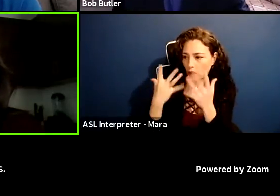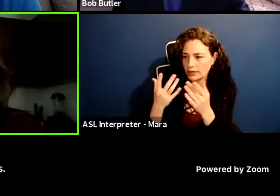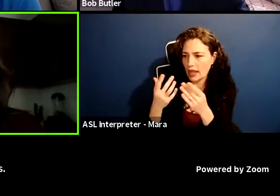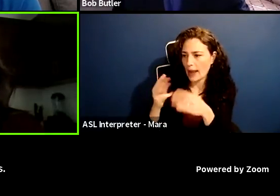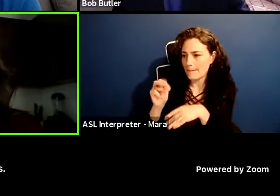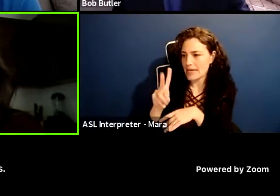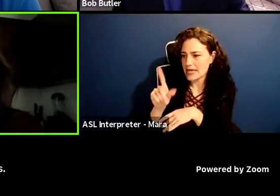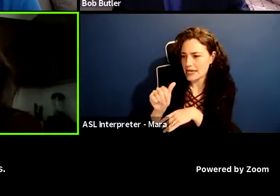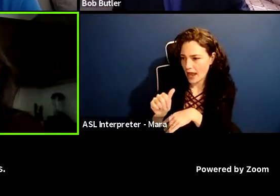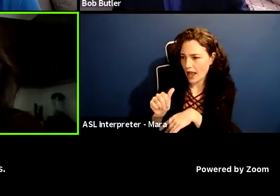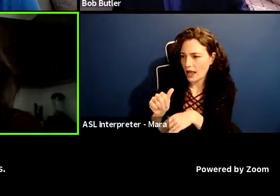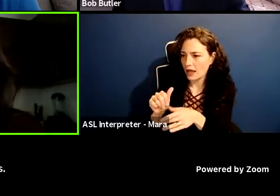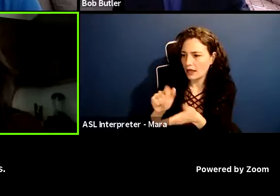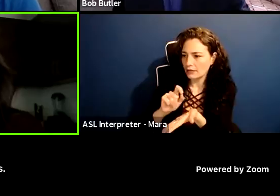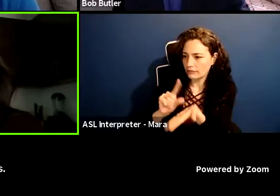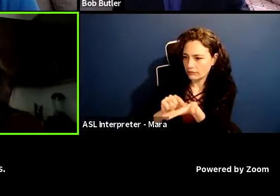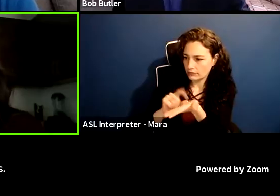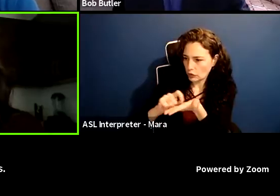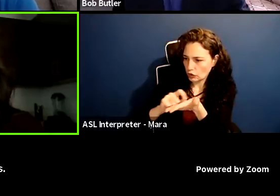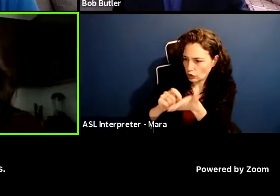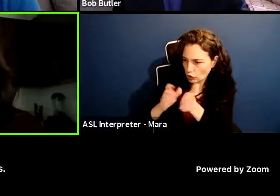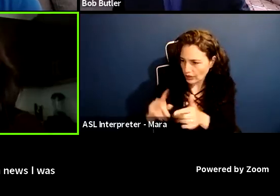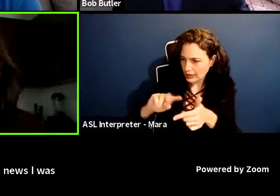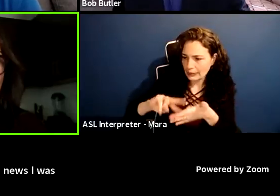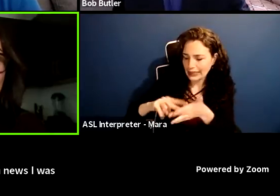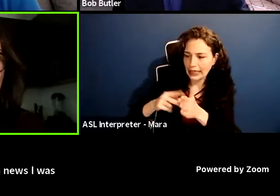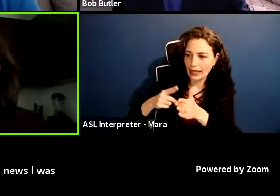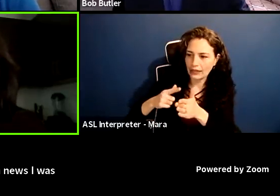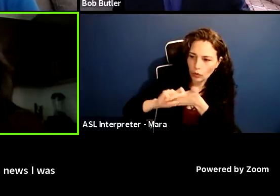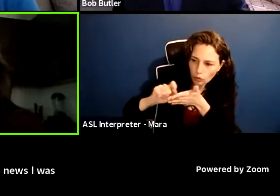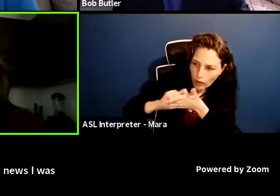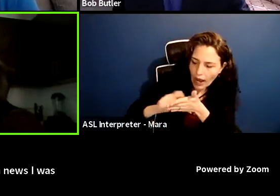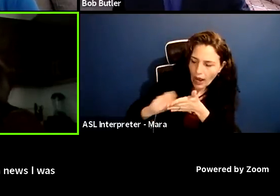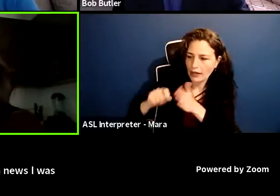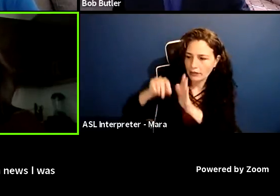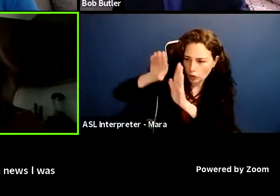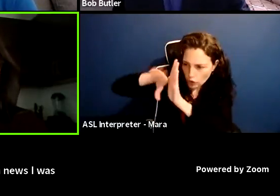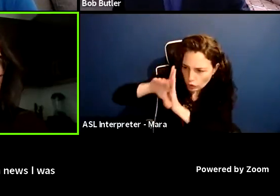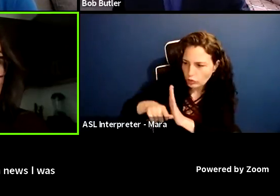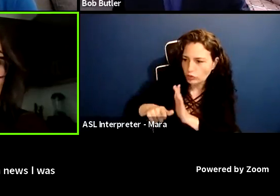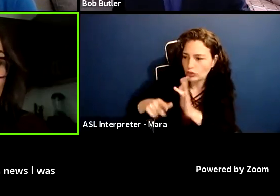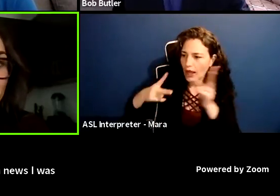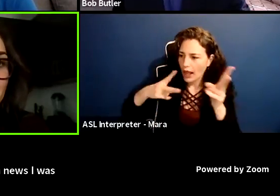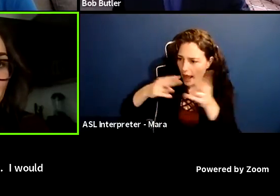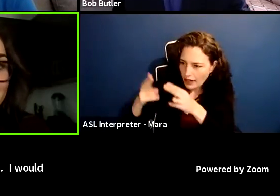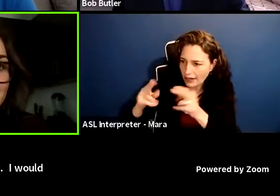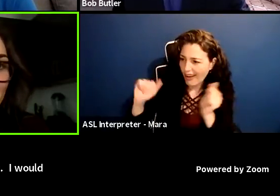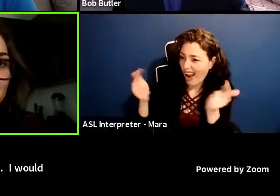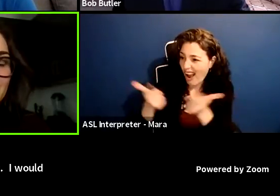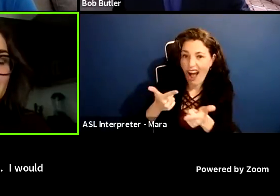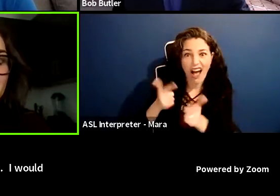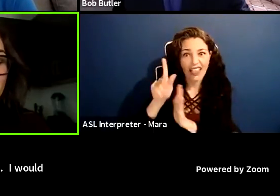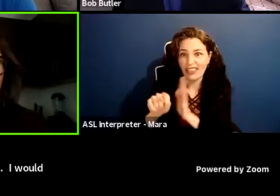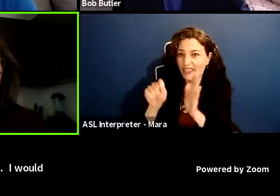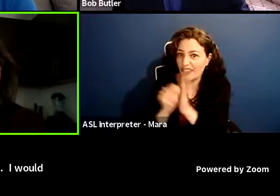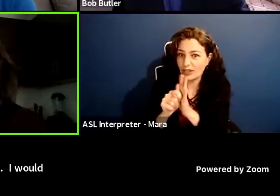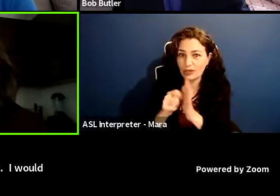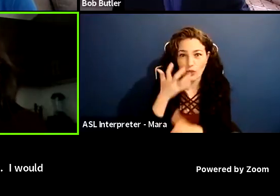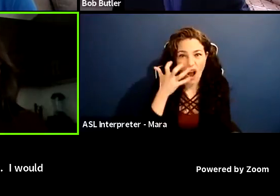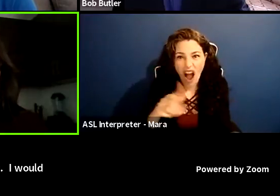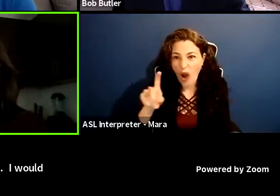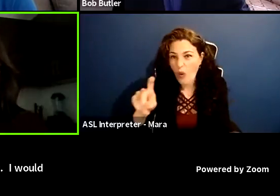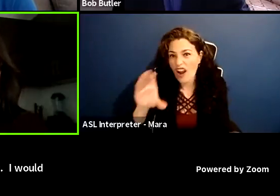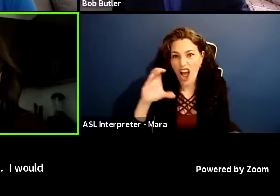meaning, I would write and shoot and edit all of my own video, and then edit a story together. And it was 100 degrees out, and shooting my